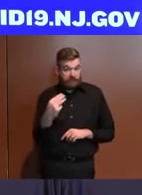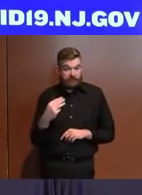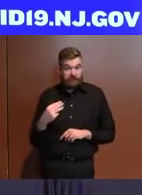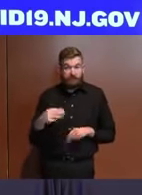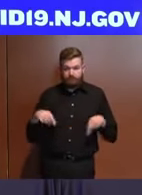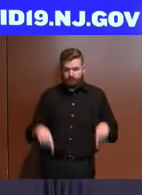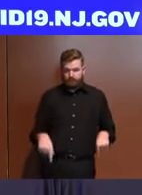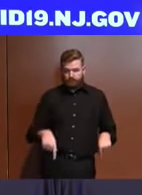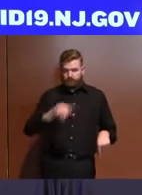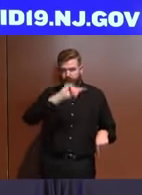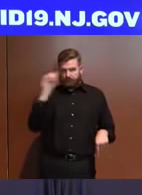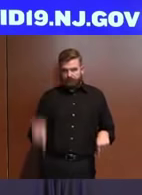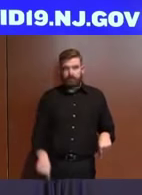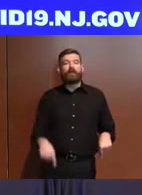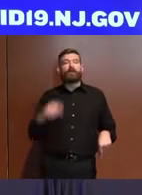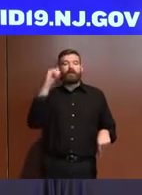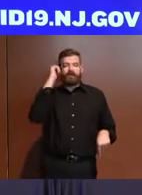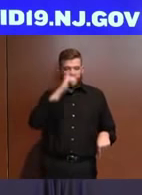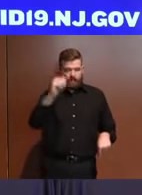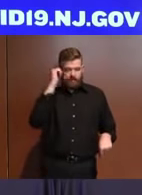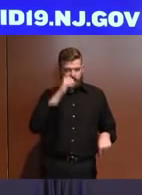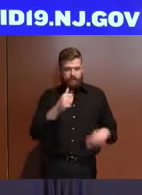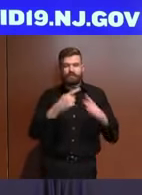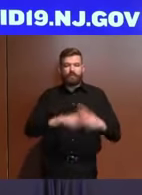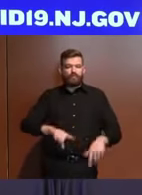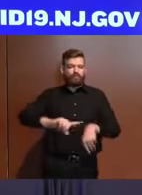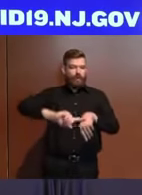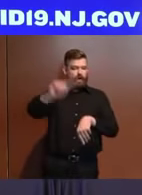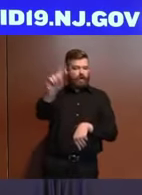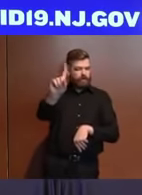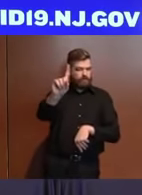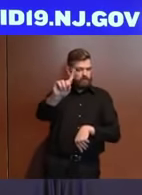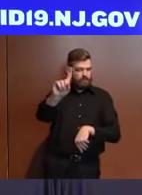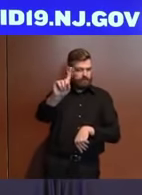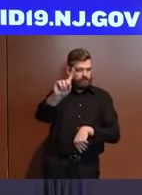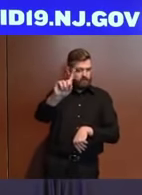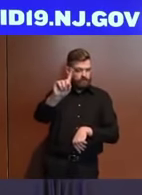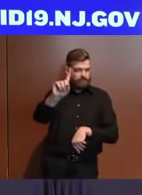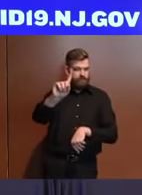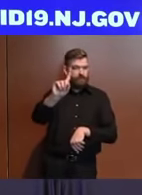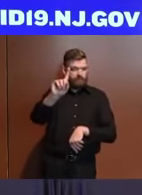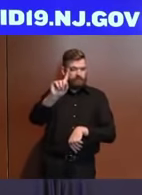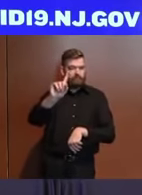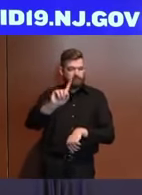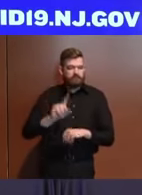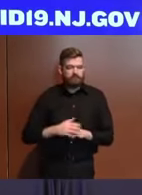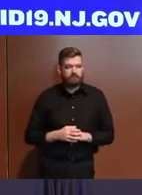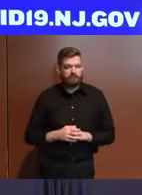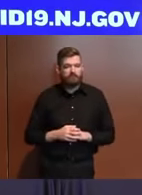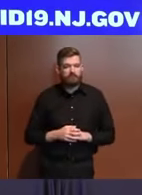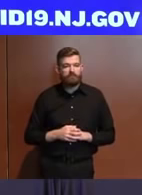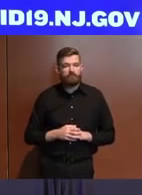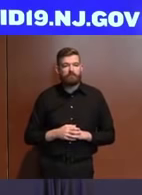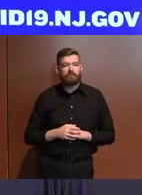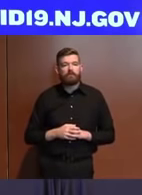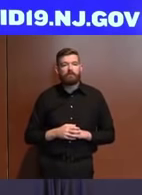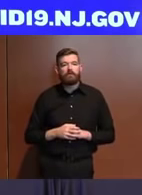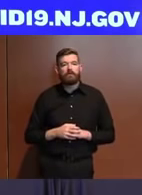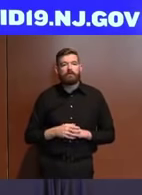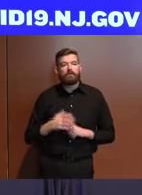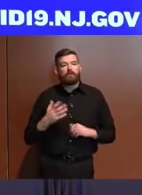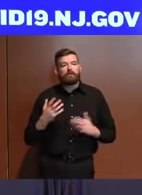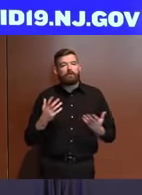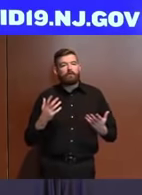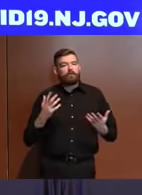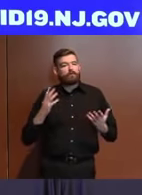War Memorial beginning at 1 p.m. So we're going to move, assuming we don't run into the